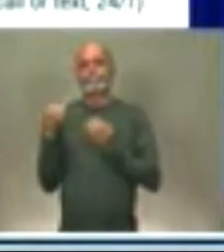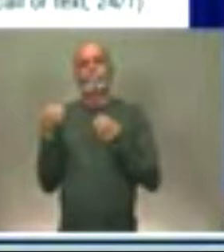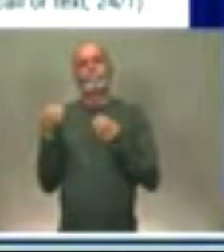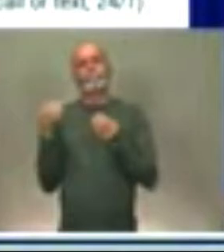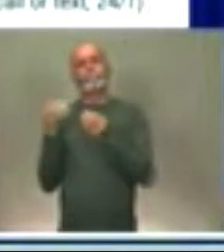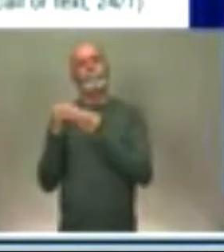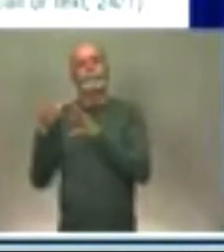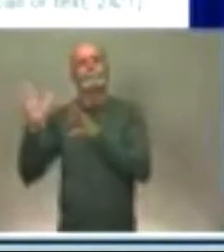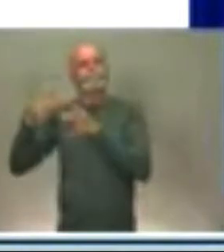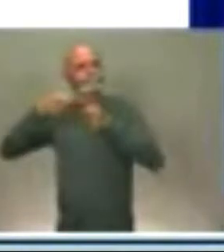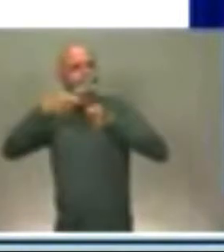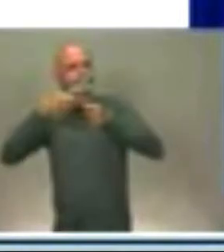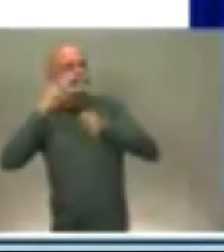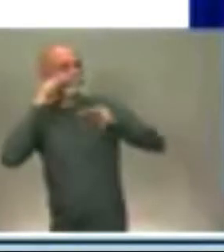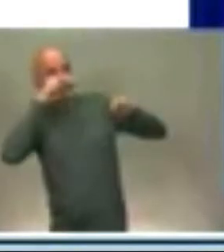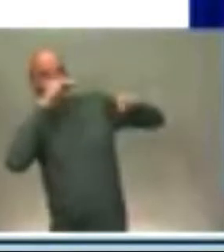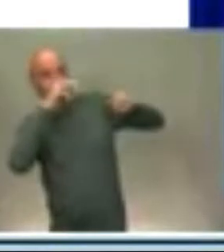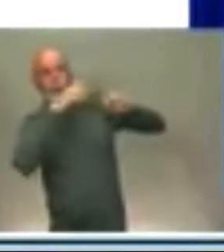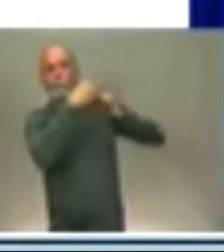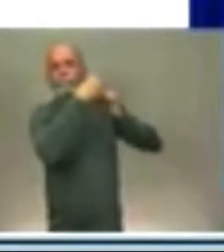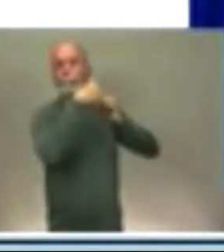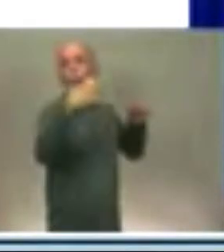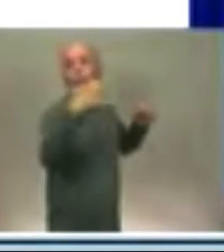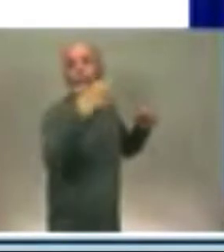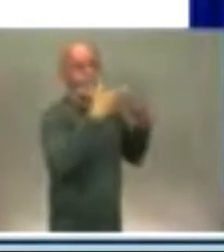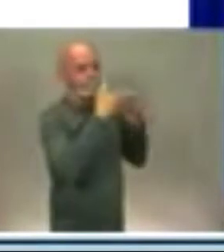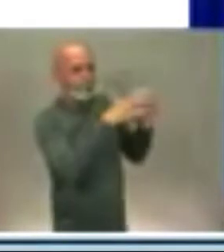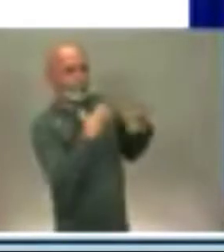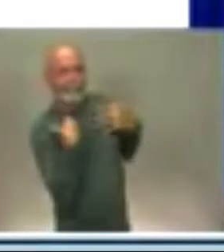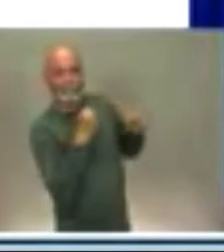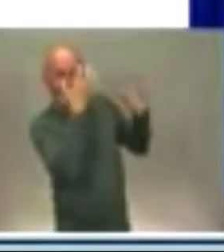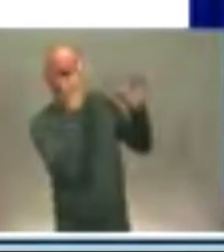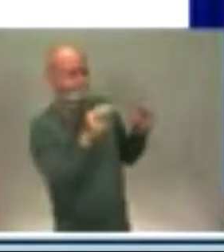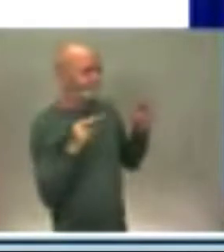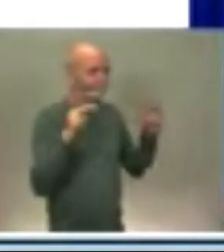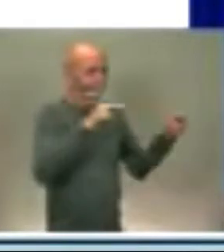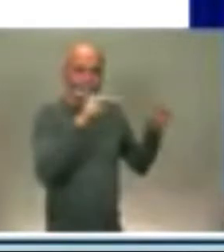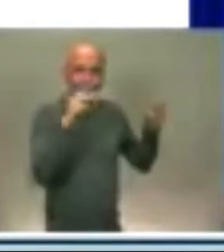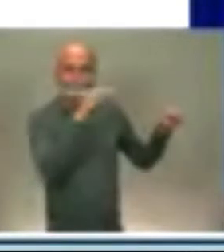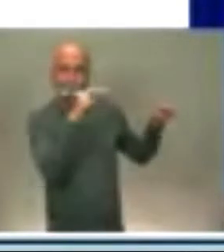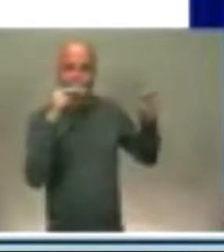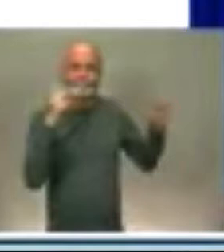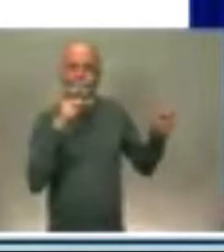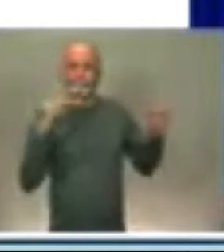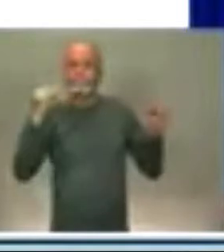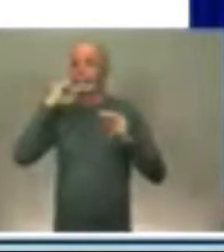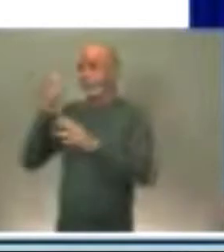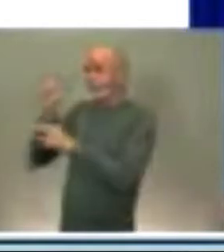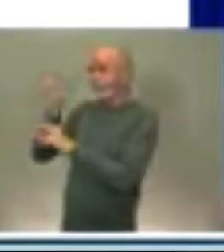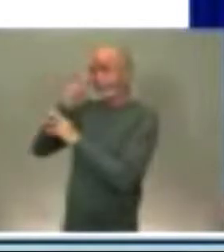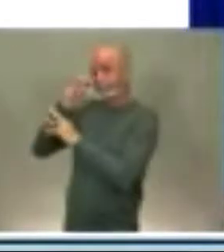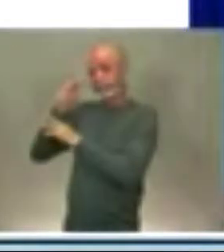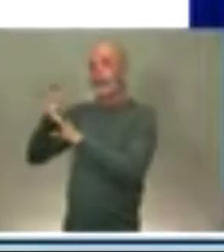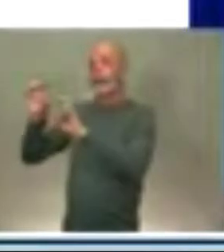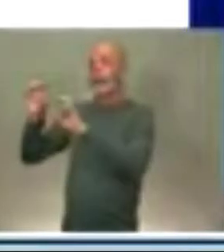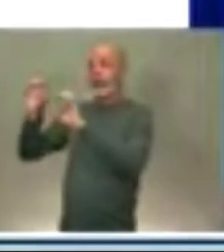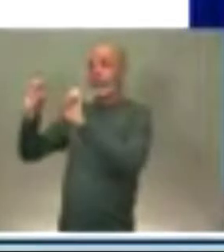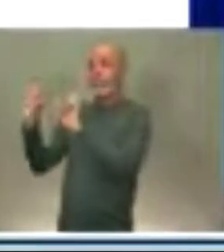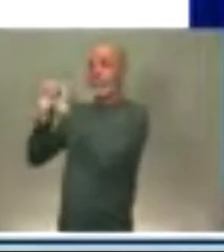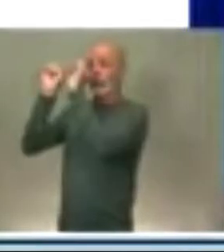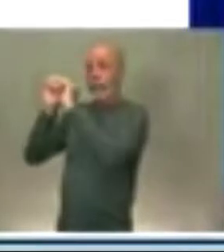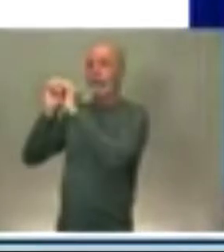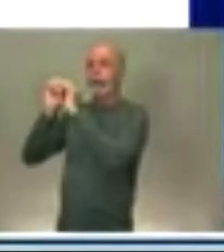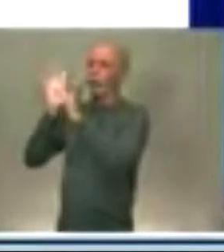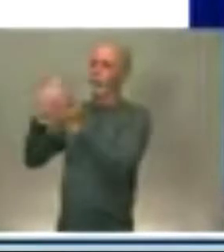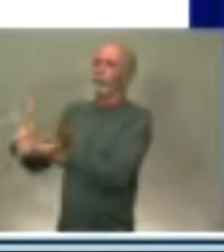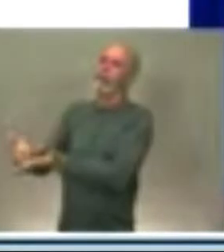to make some public health decisions. There are other ramifications as well around different types of insurances and things